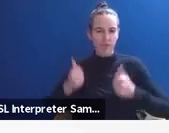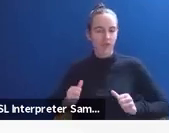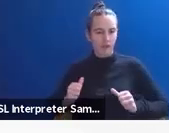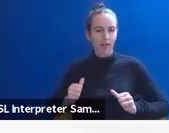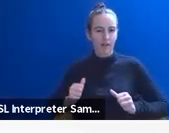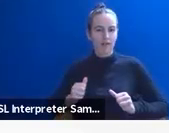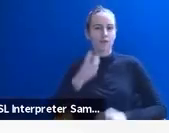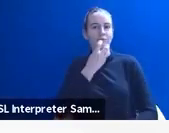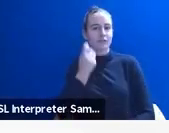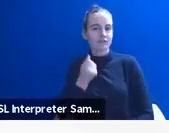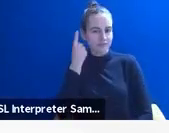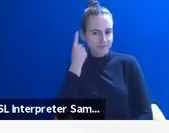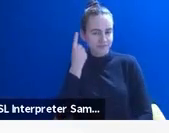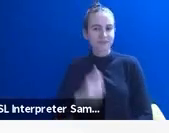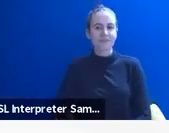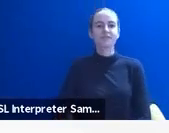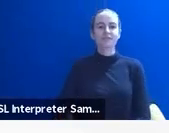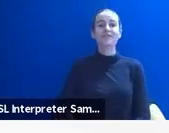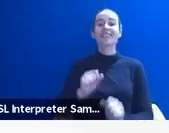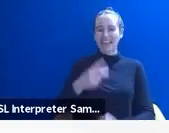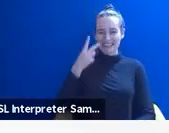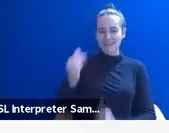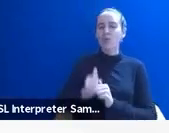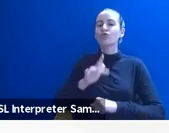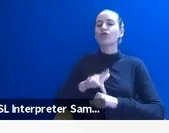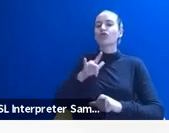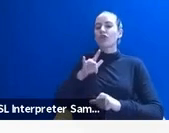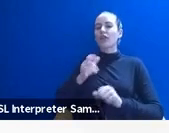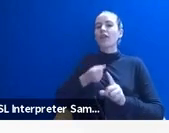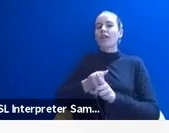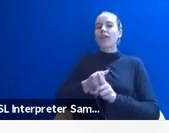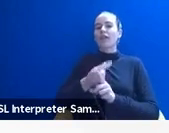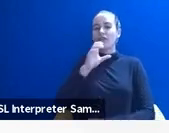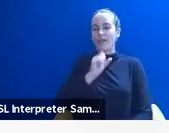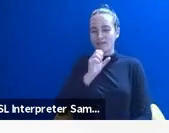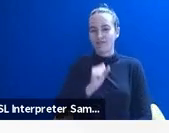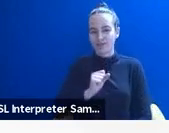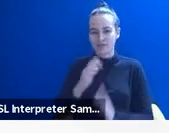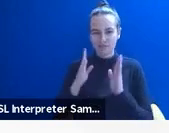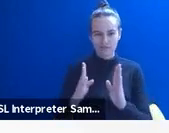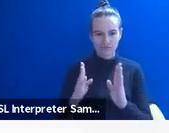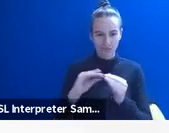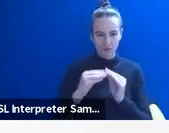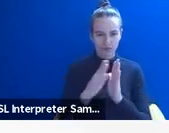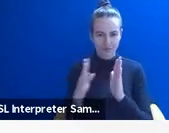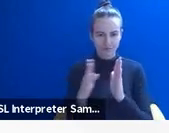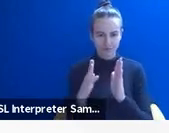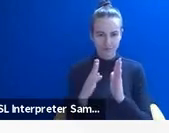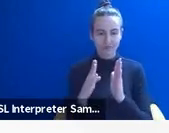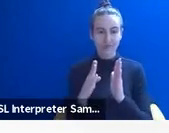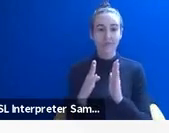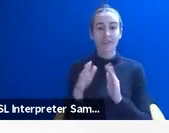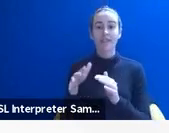speech understanding, but indeed that's where we can see the earliest effects of age. The area important for speech,